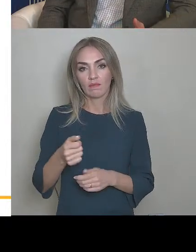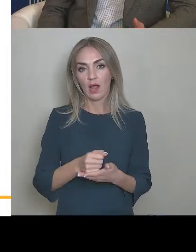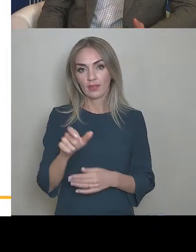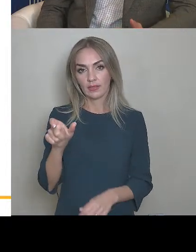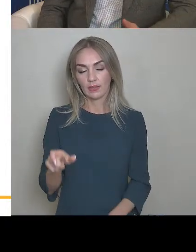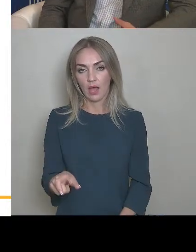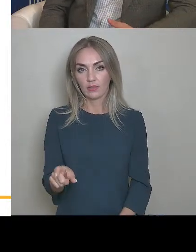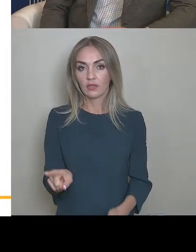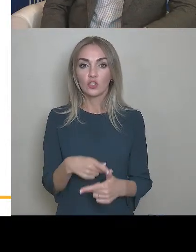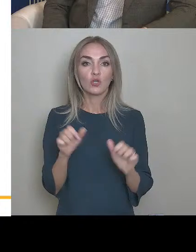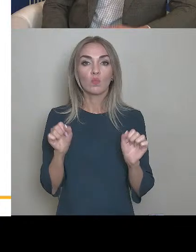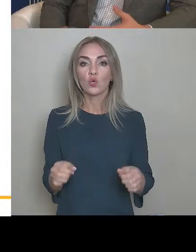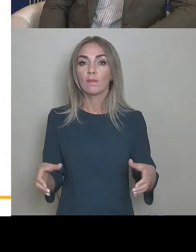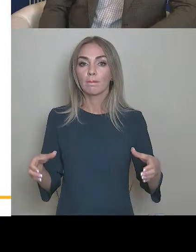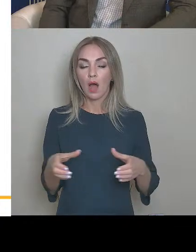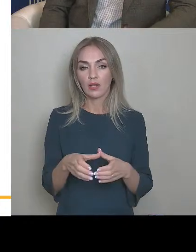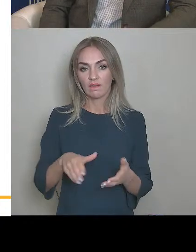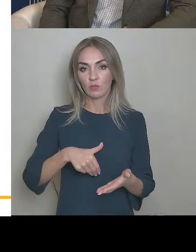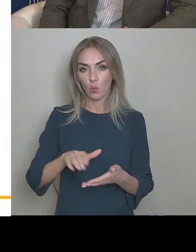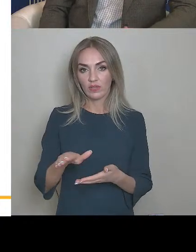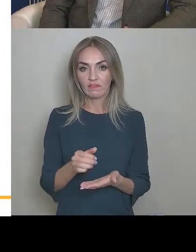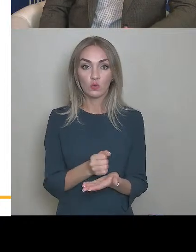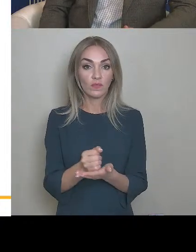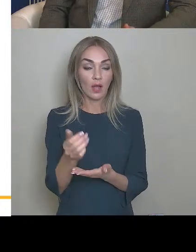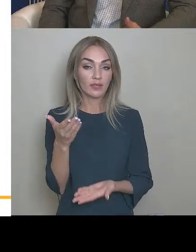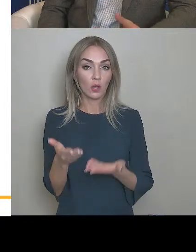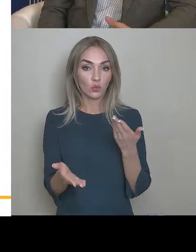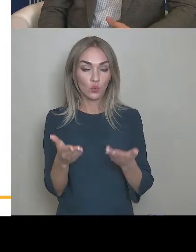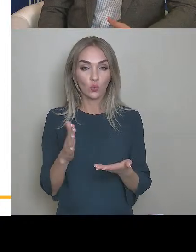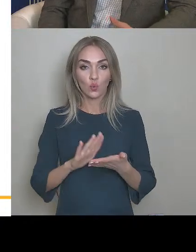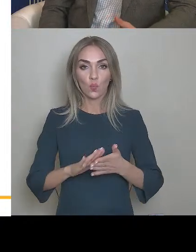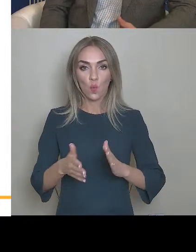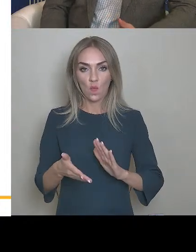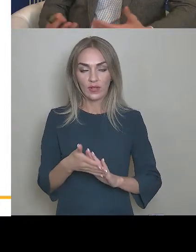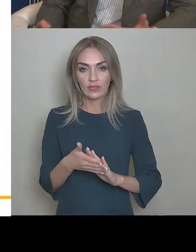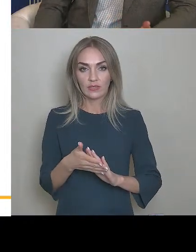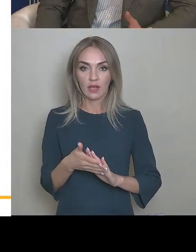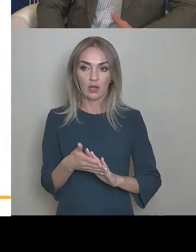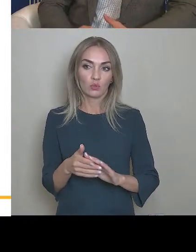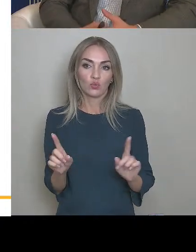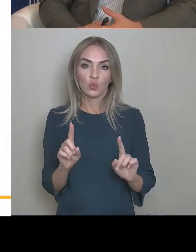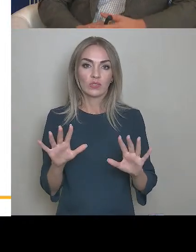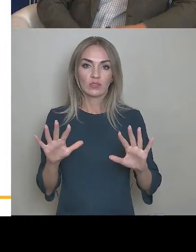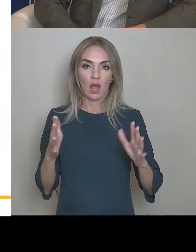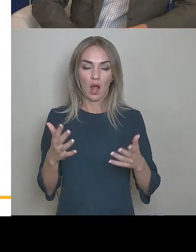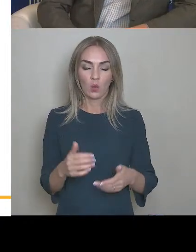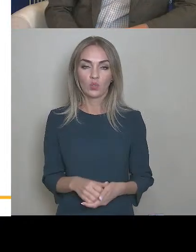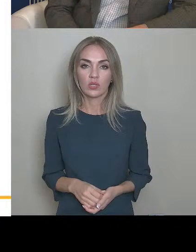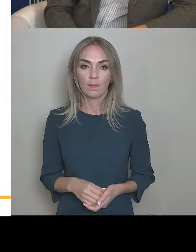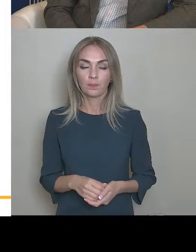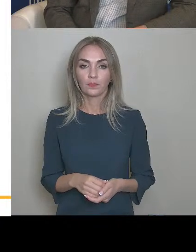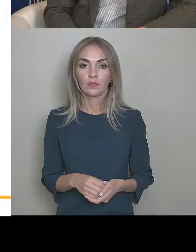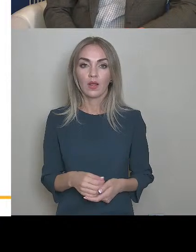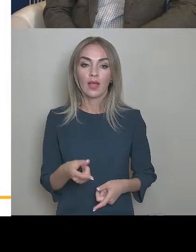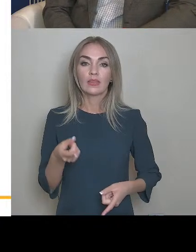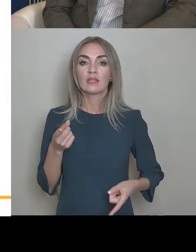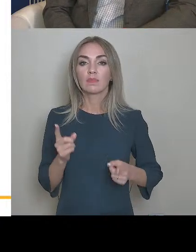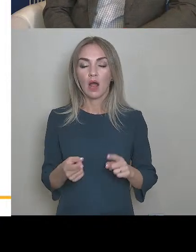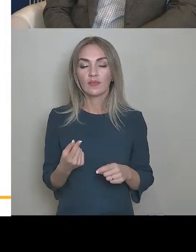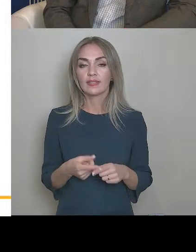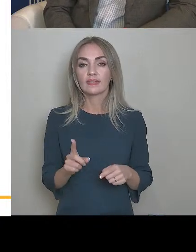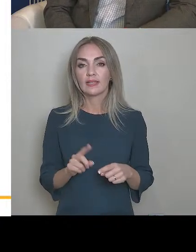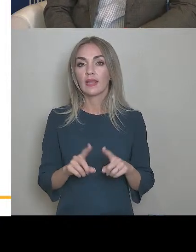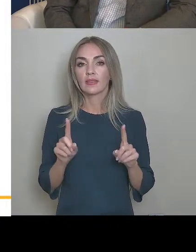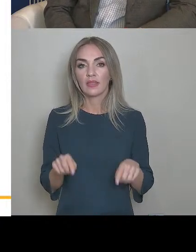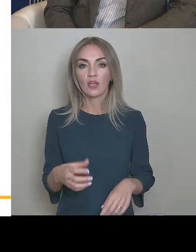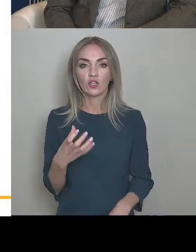the party refuse to nominate the person based on the documents submitted by the candidate? Could it happen